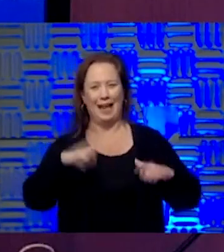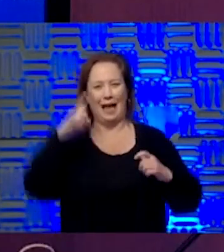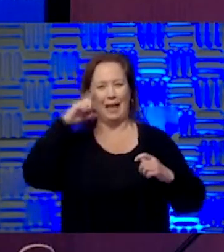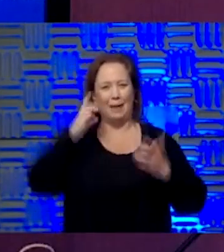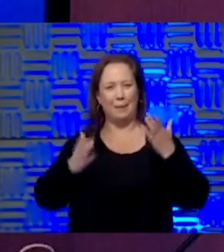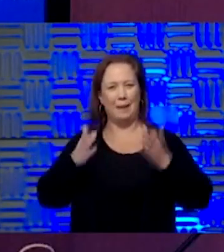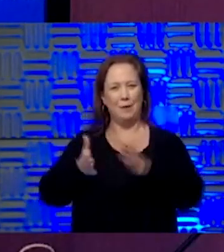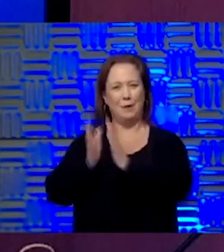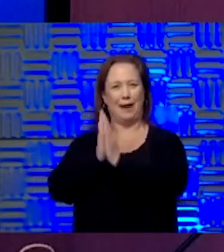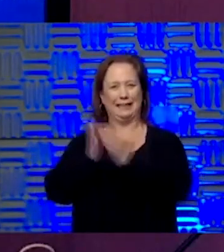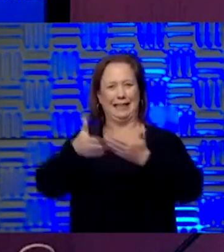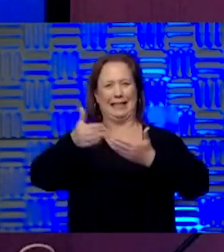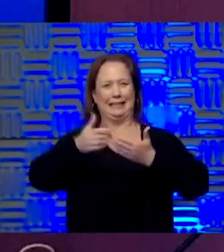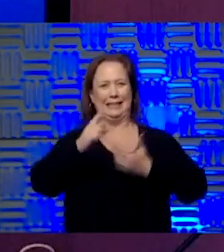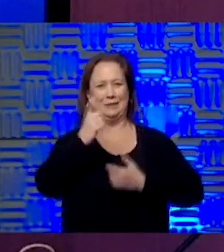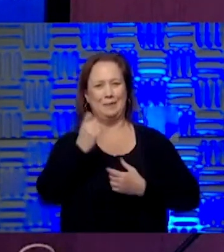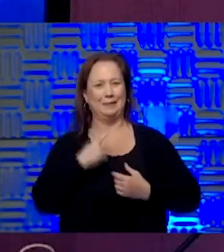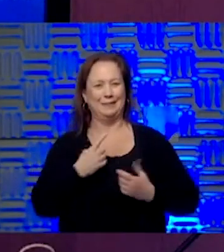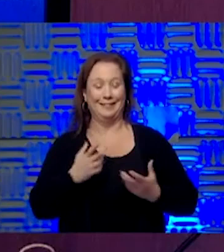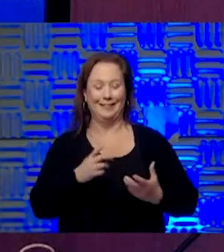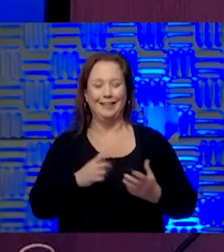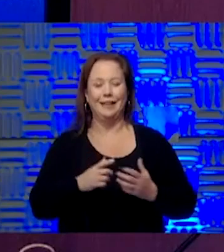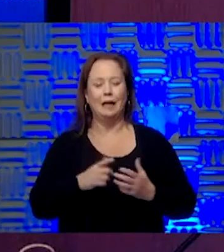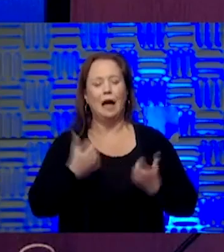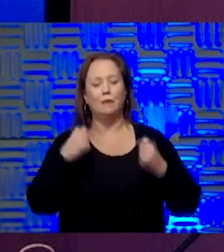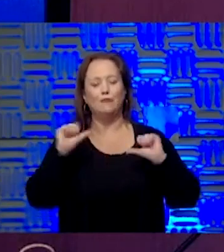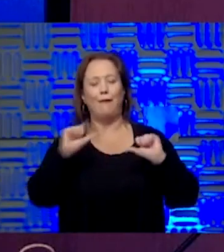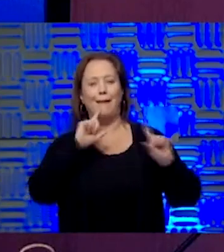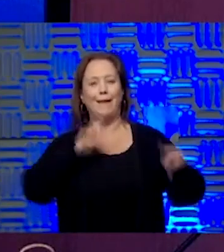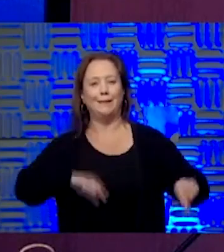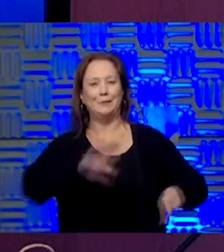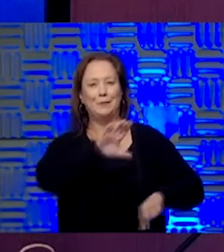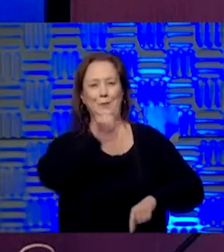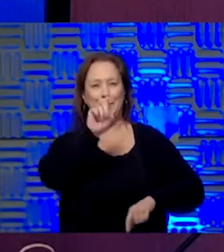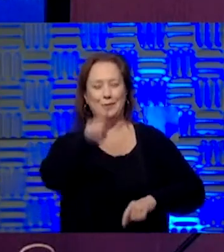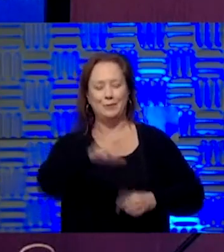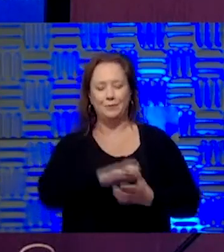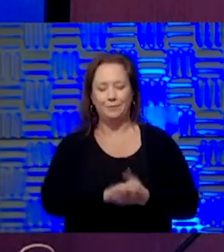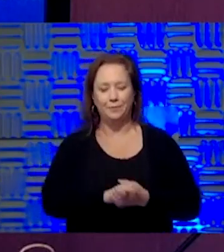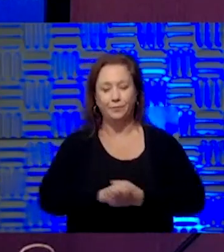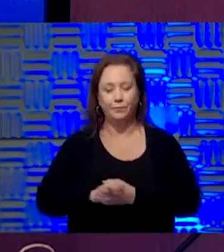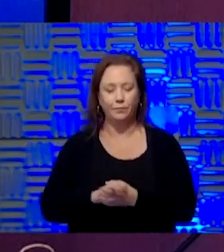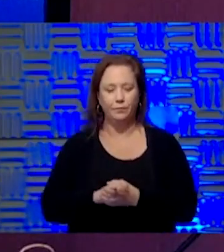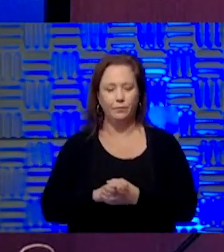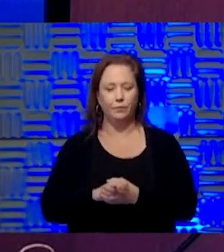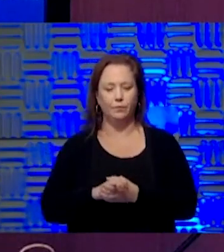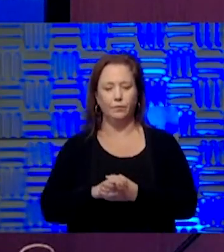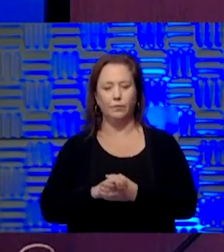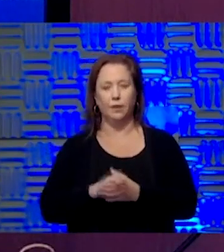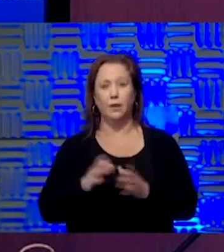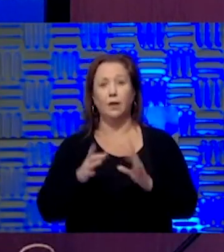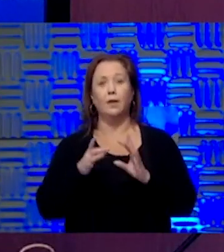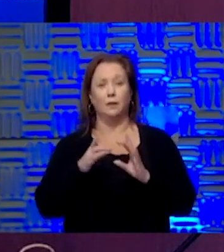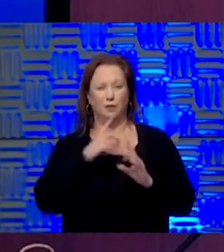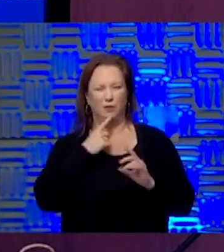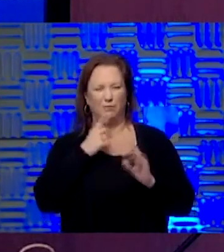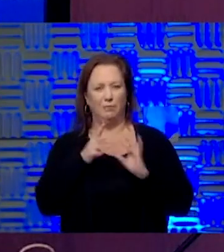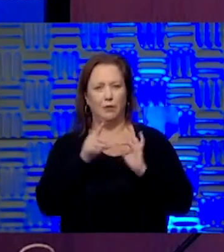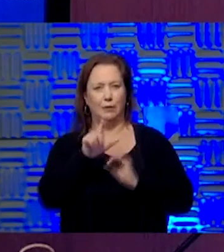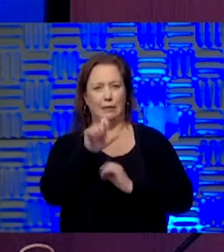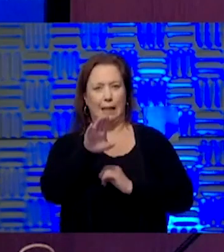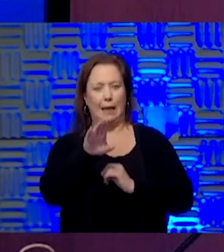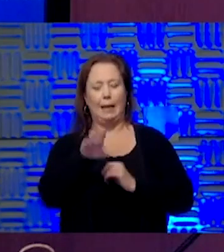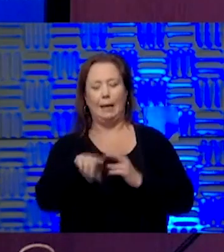guys might ask me something easy, but yeah, I think I can attempt to answer that. What you mentioned, lab and testing, was a